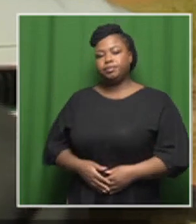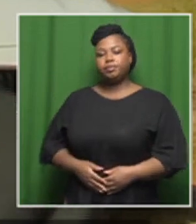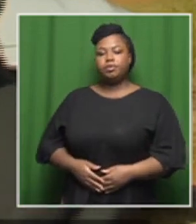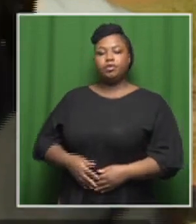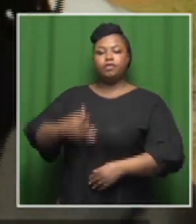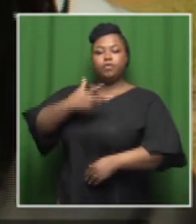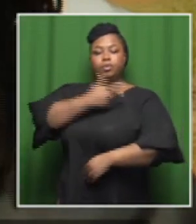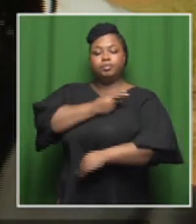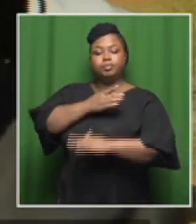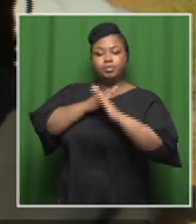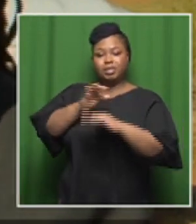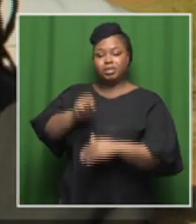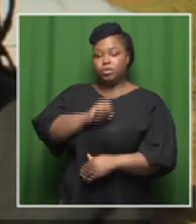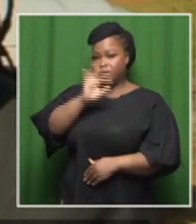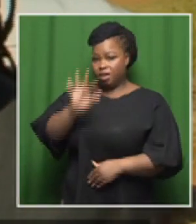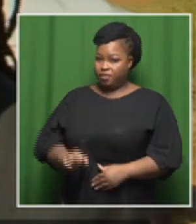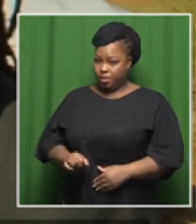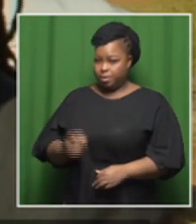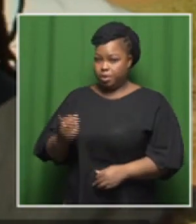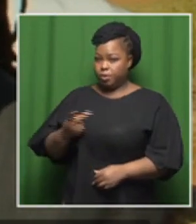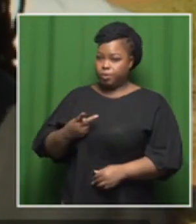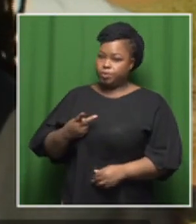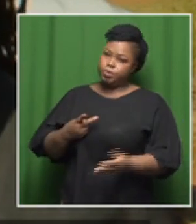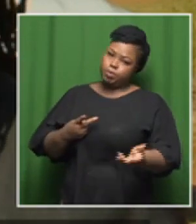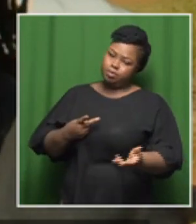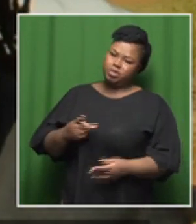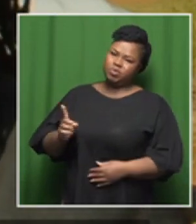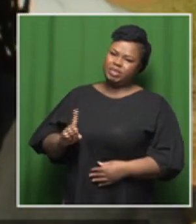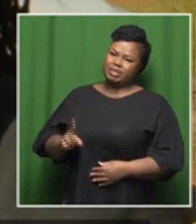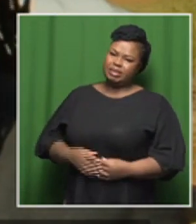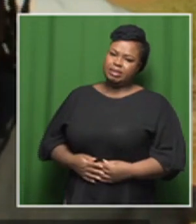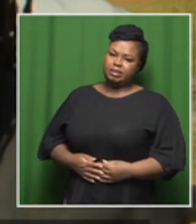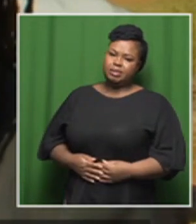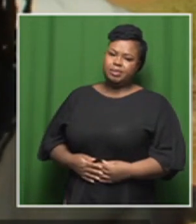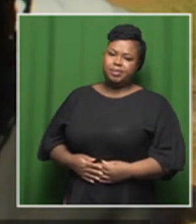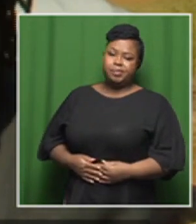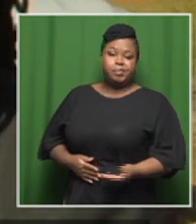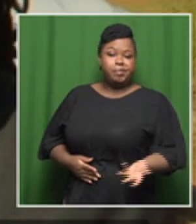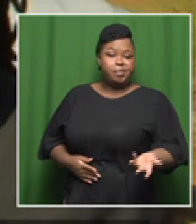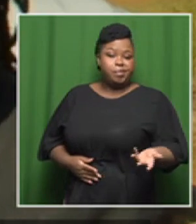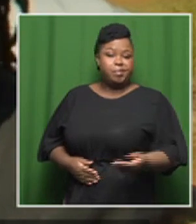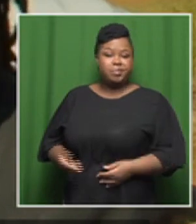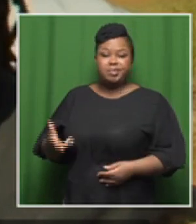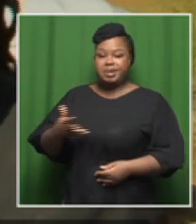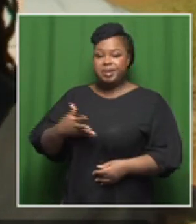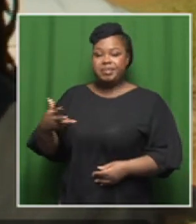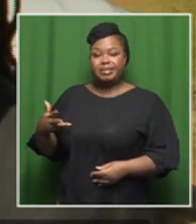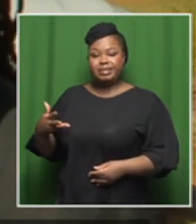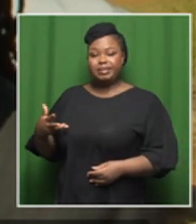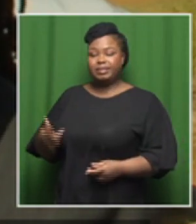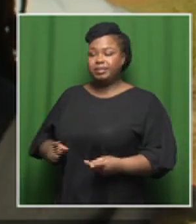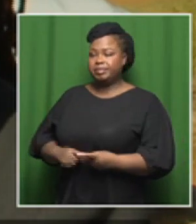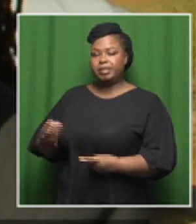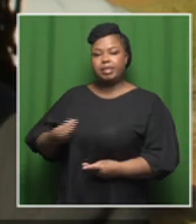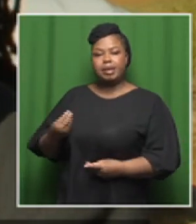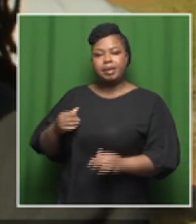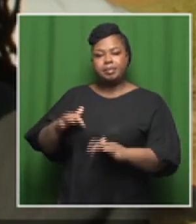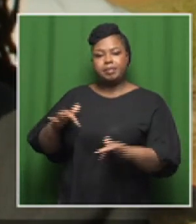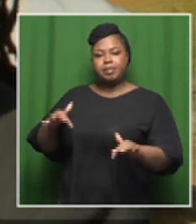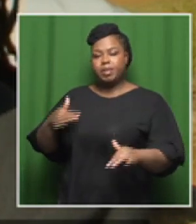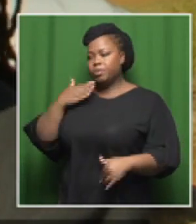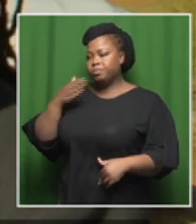immunization in South Africa, but also elsewhere, is sometimes the fact that mothers, young people come to a